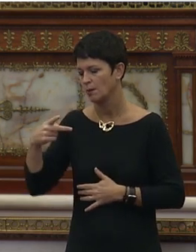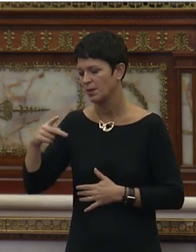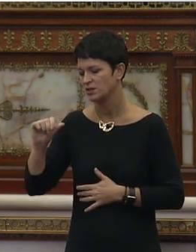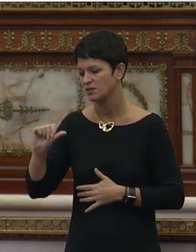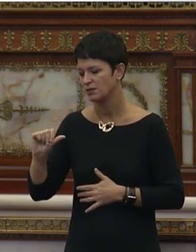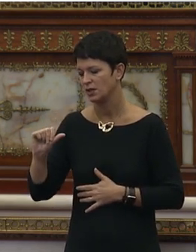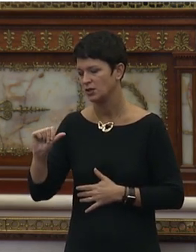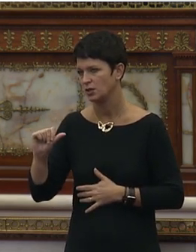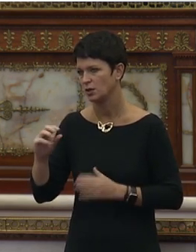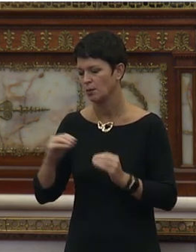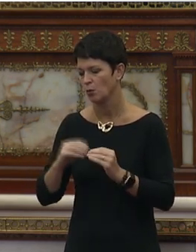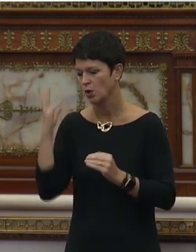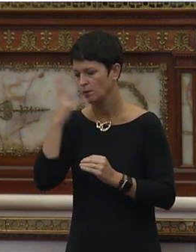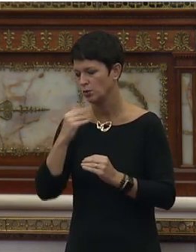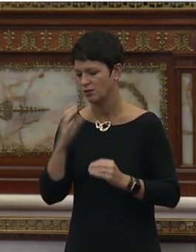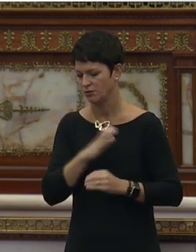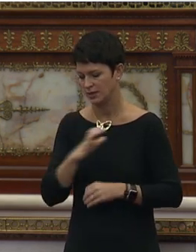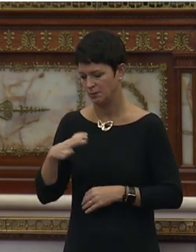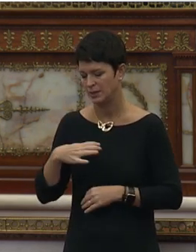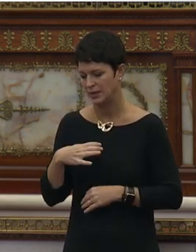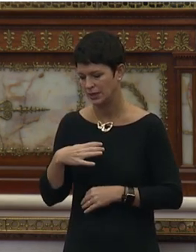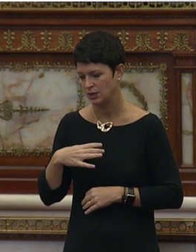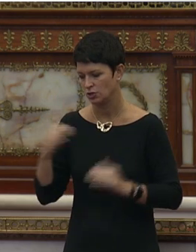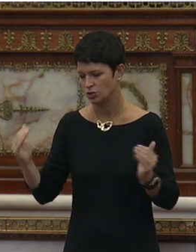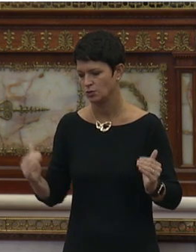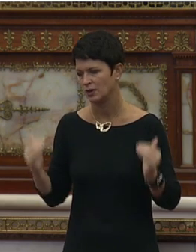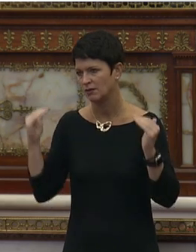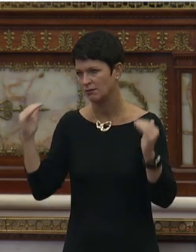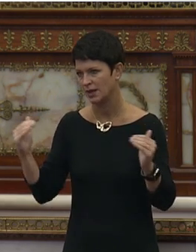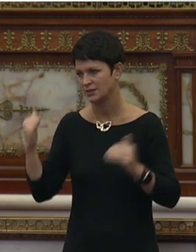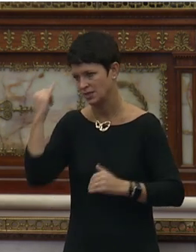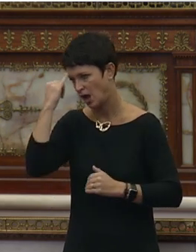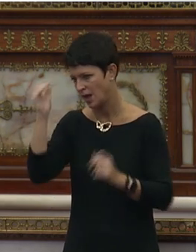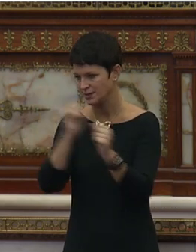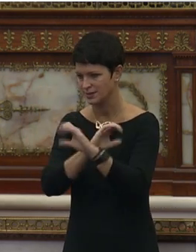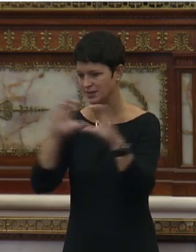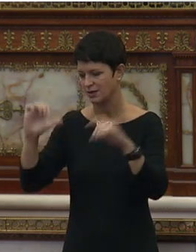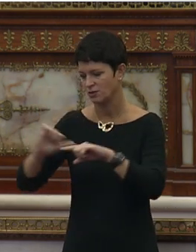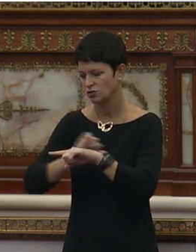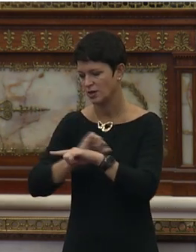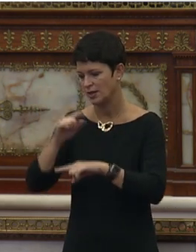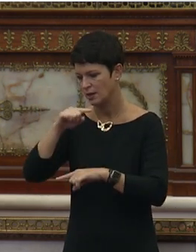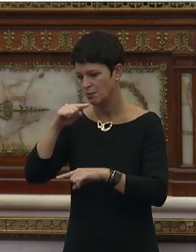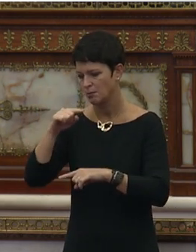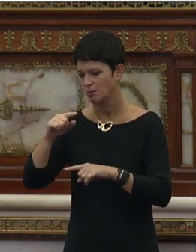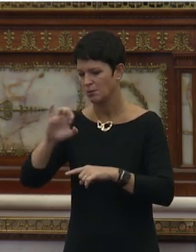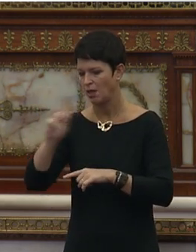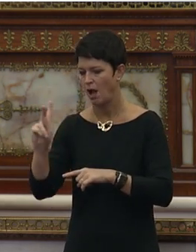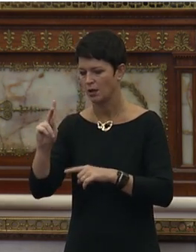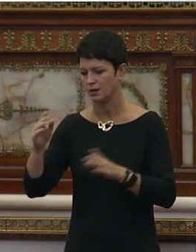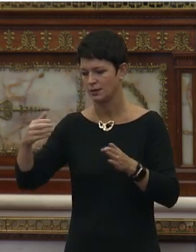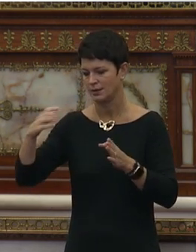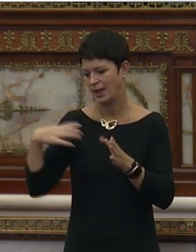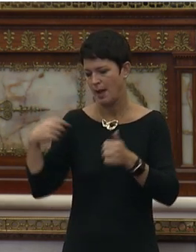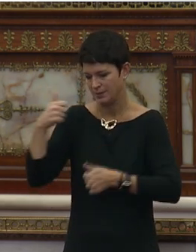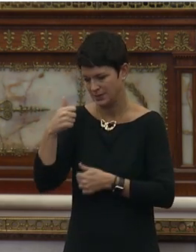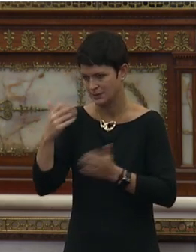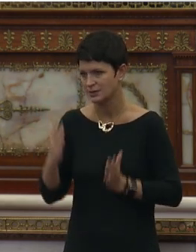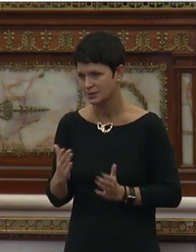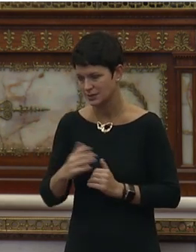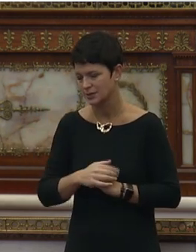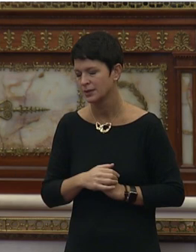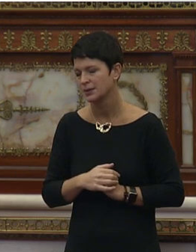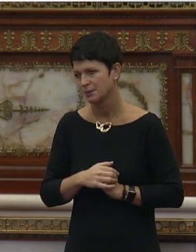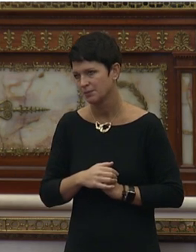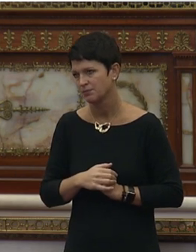Pennsylvania More Beautiful Committee, to advance the idea of training Block Captains. And we